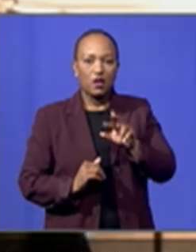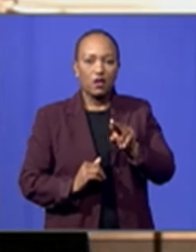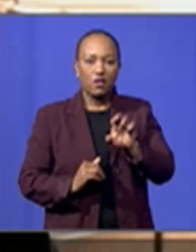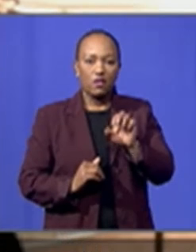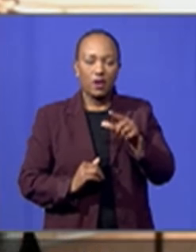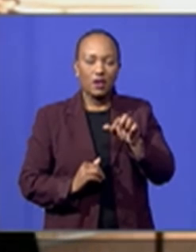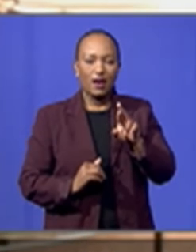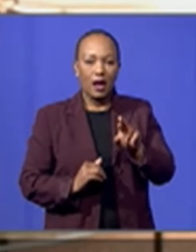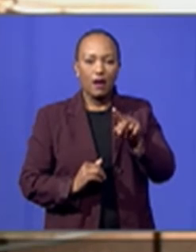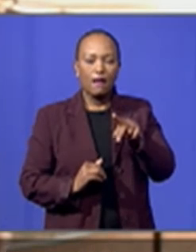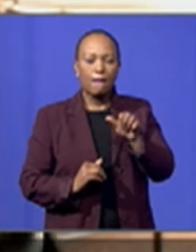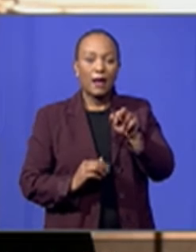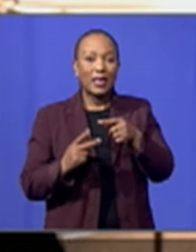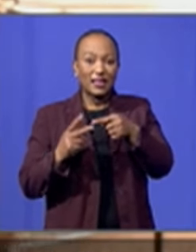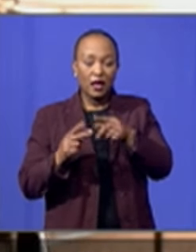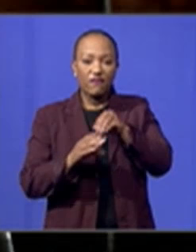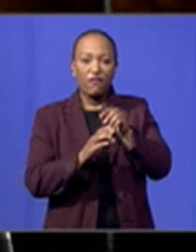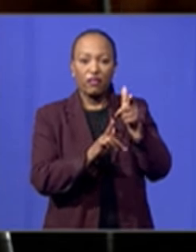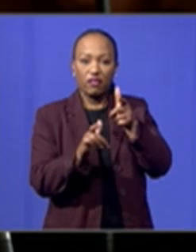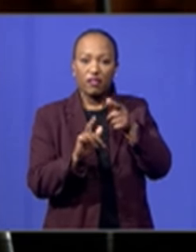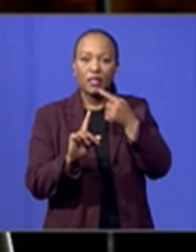a re mapodisi a mo kitikile.